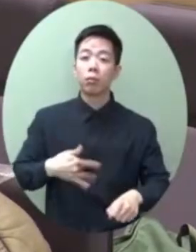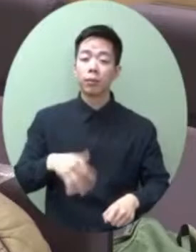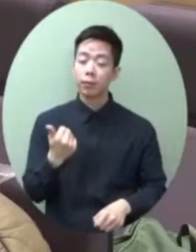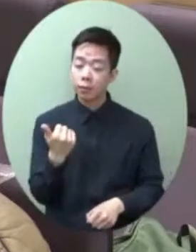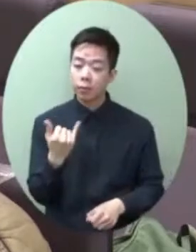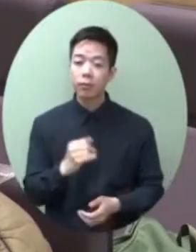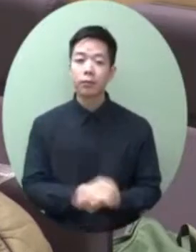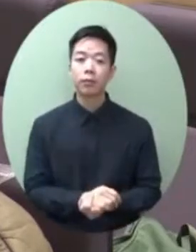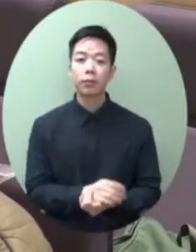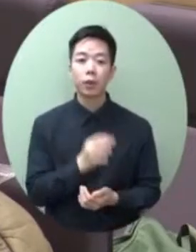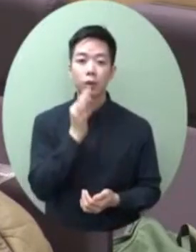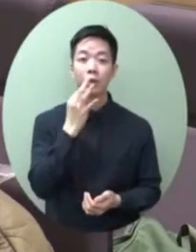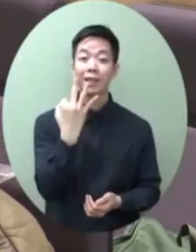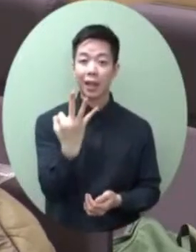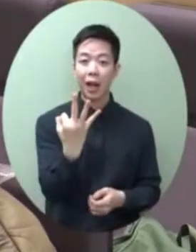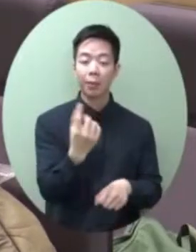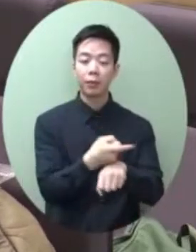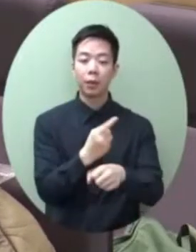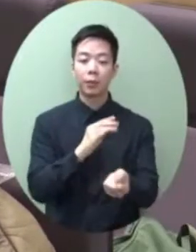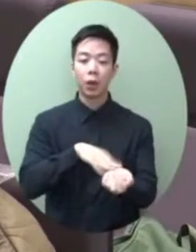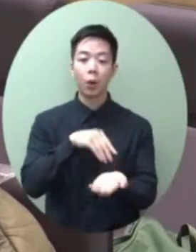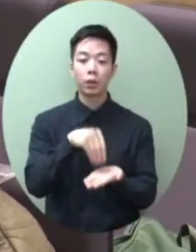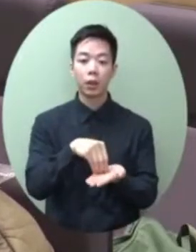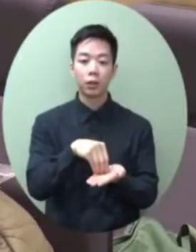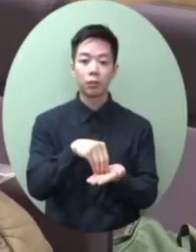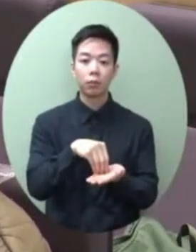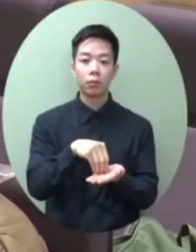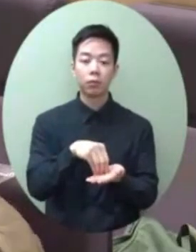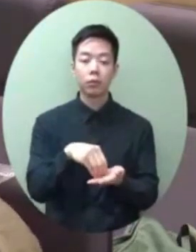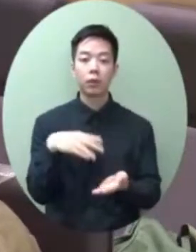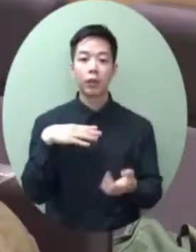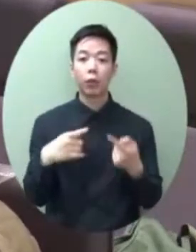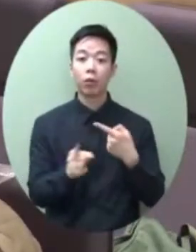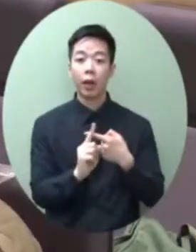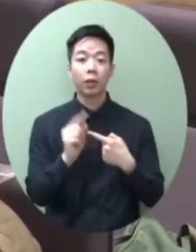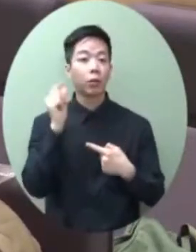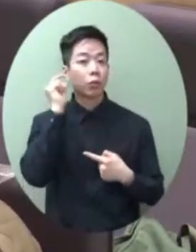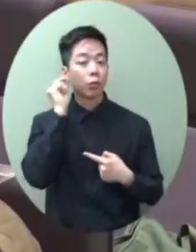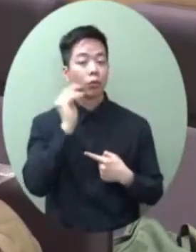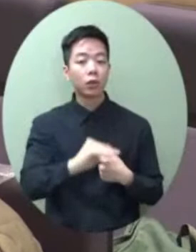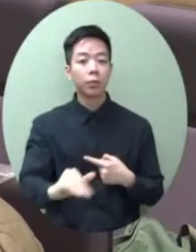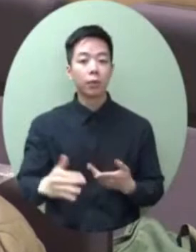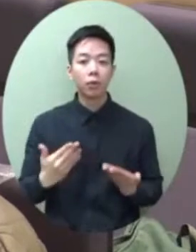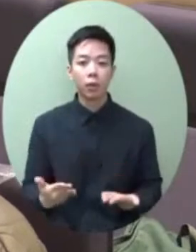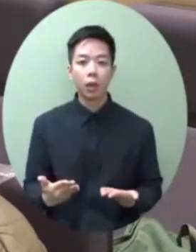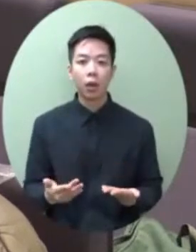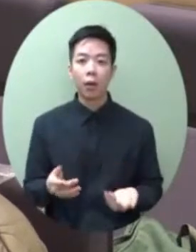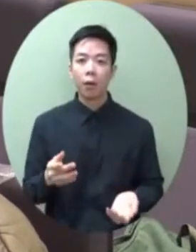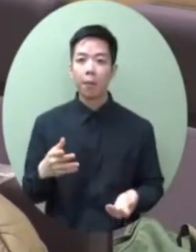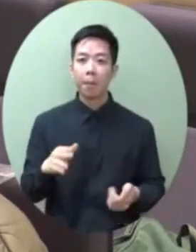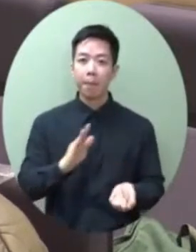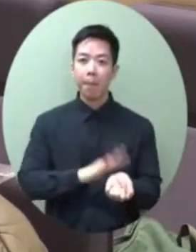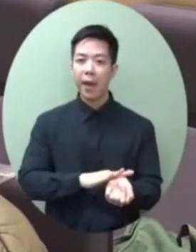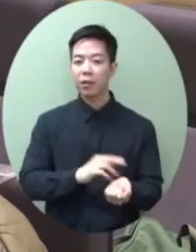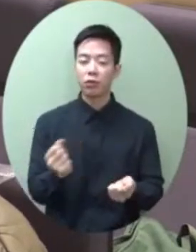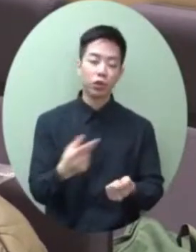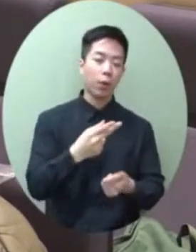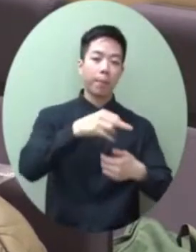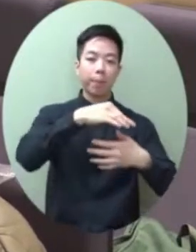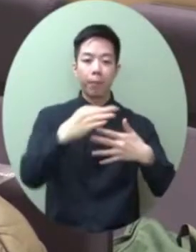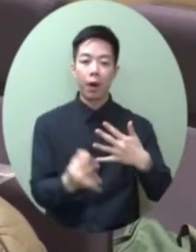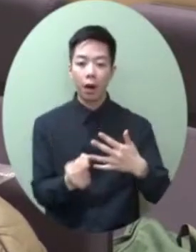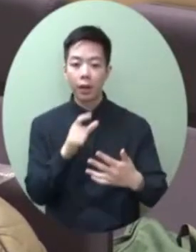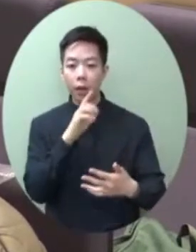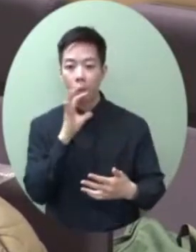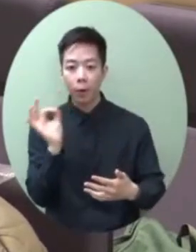patient in critical condition, is her situation still aggravating, and how is she going to use an artificial lung